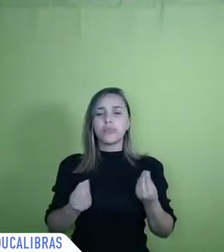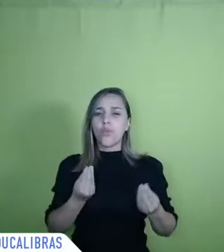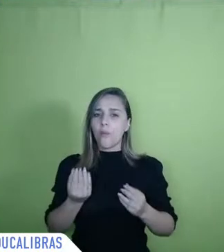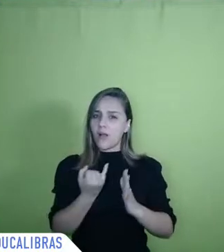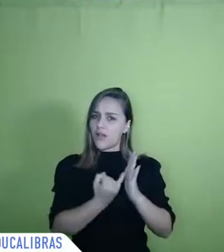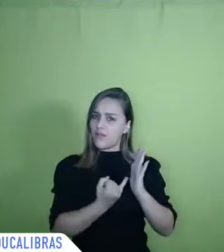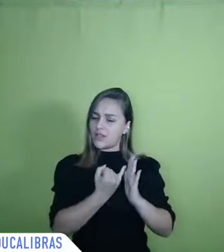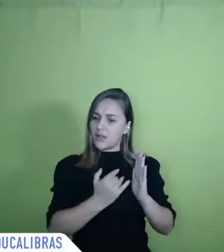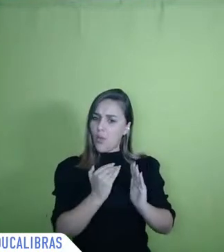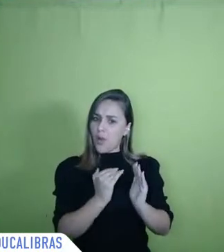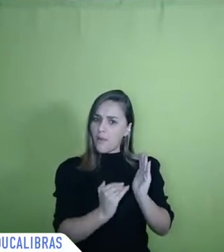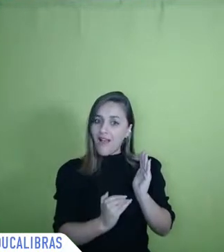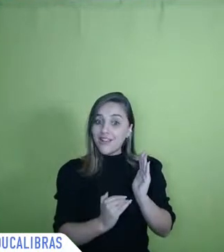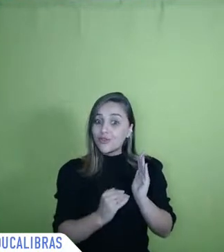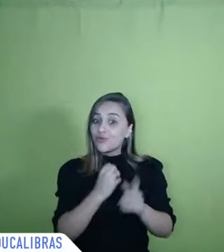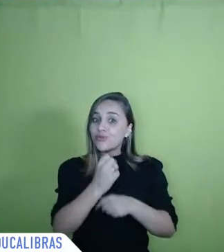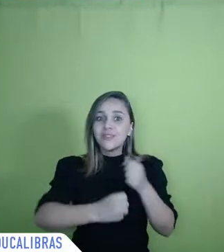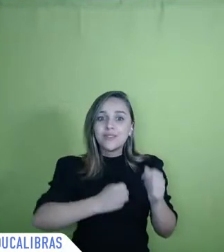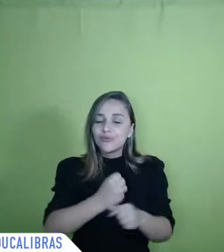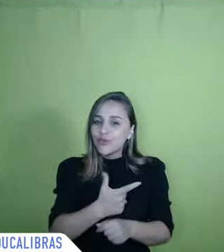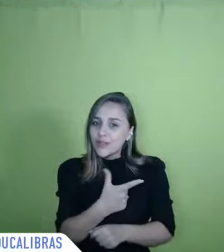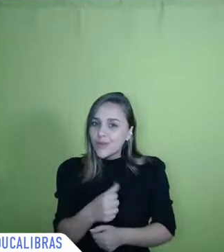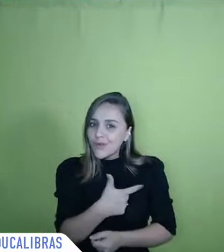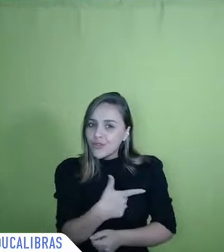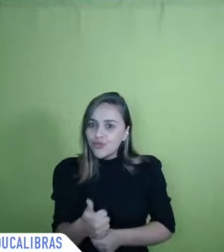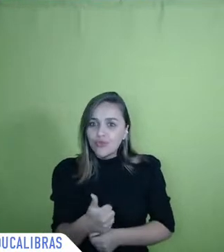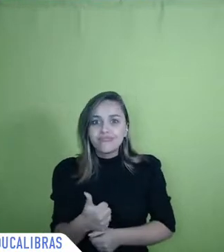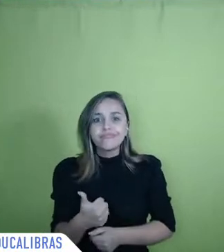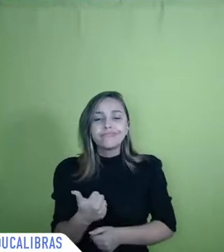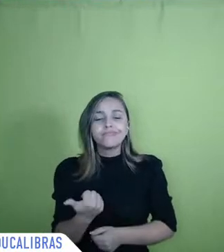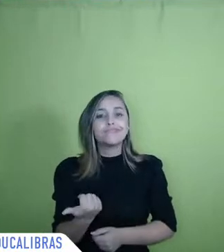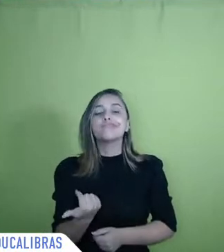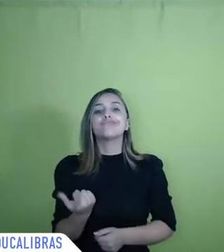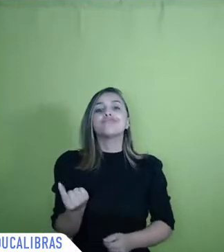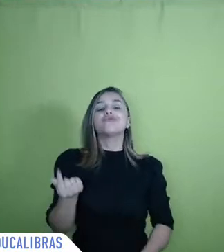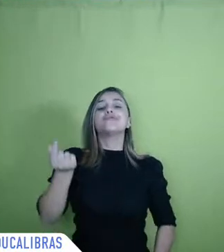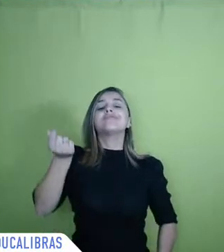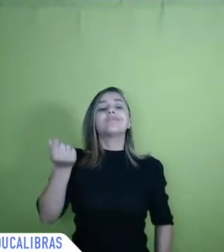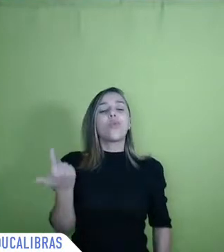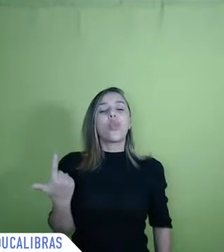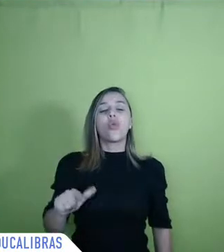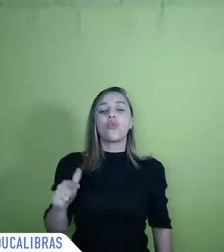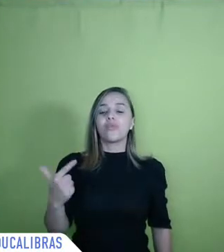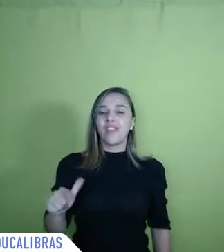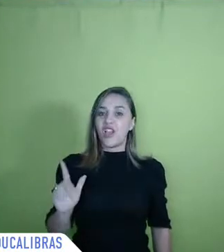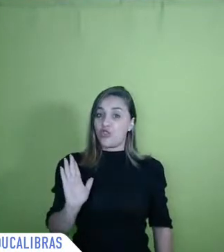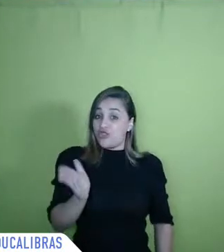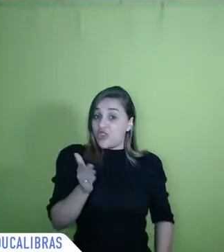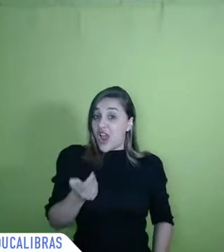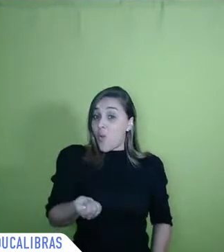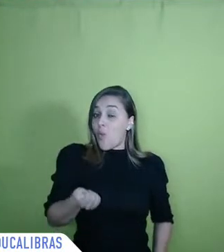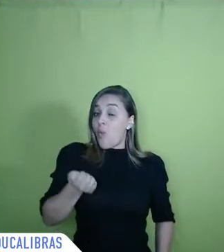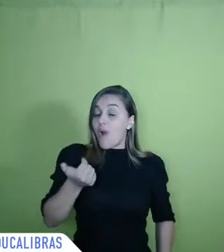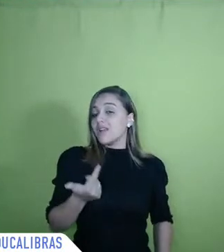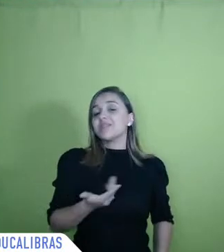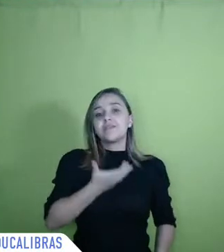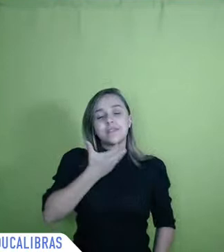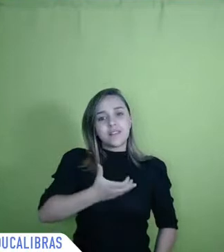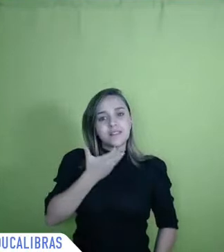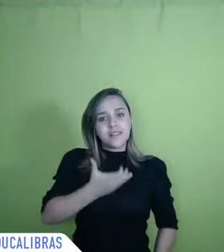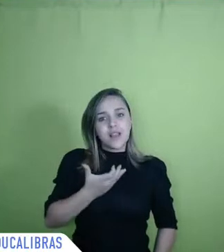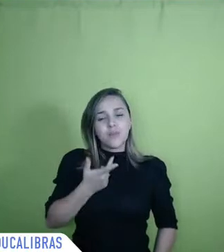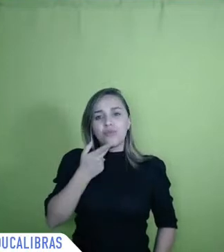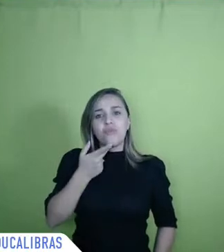on the inflation. So if the inflation is very low, we'll have no budget